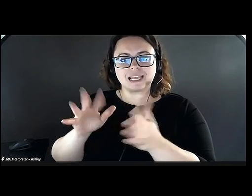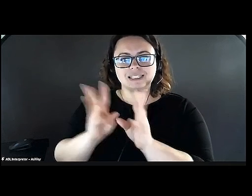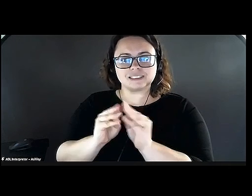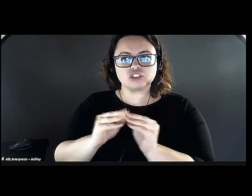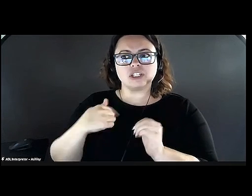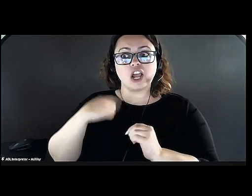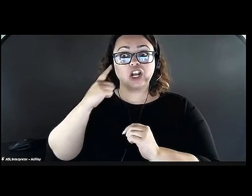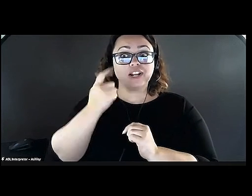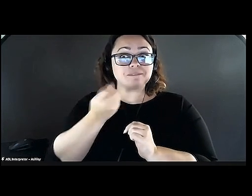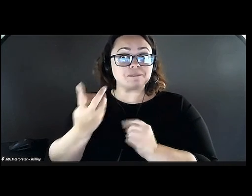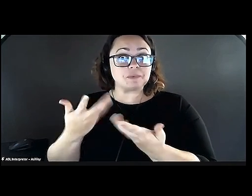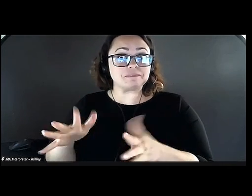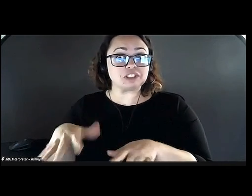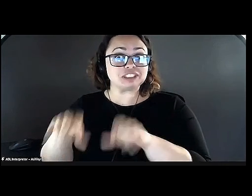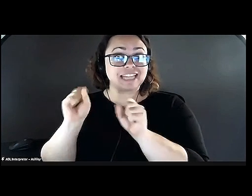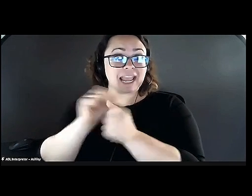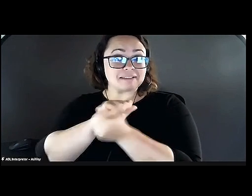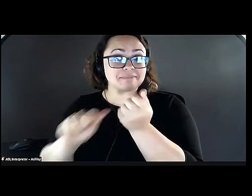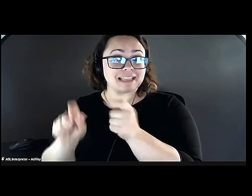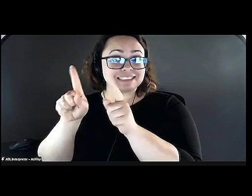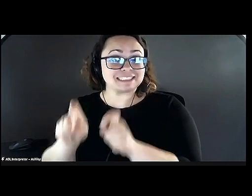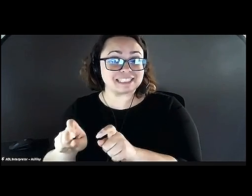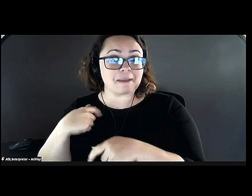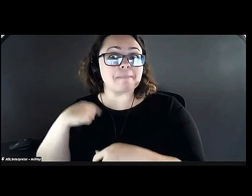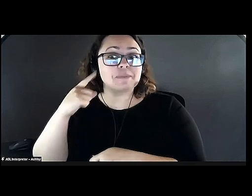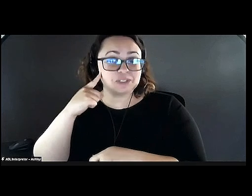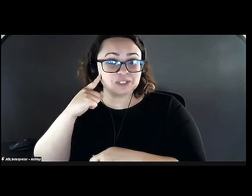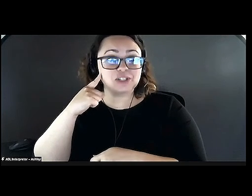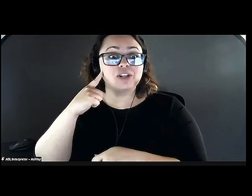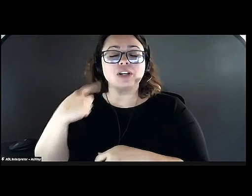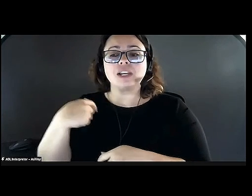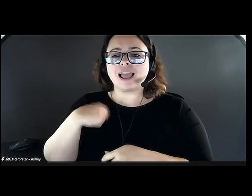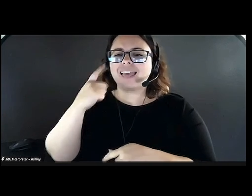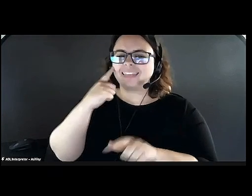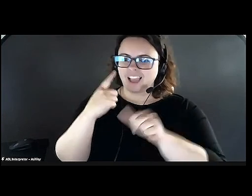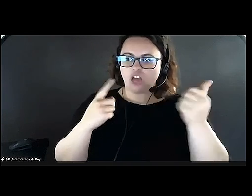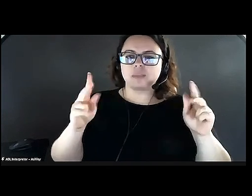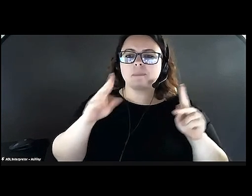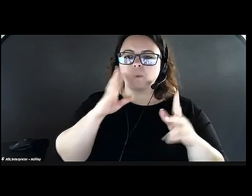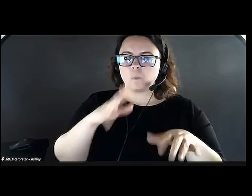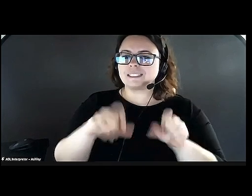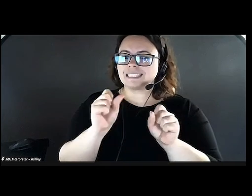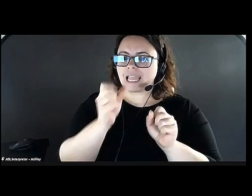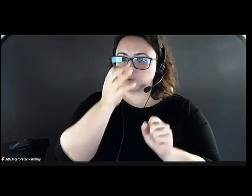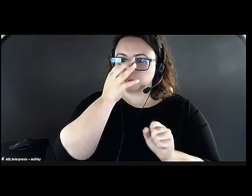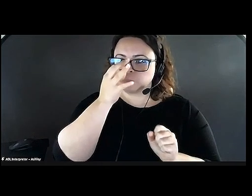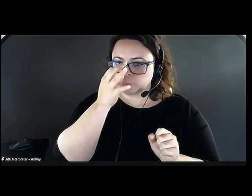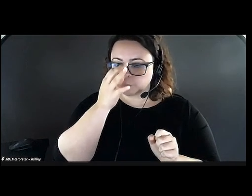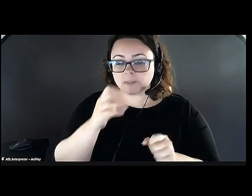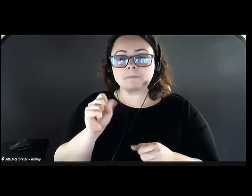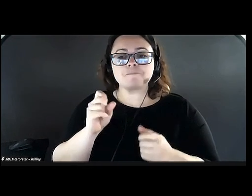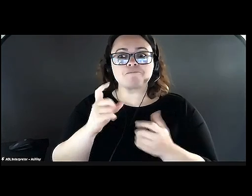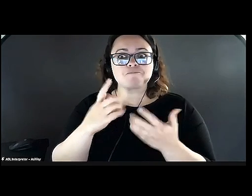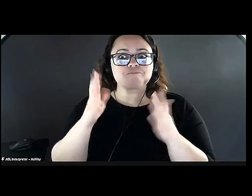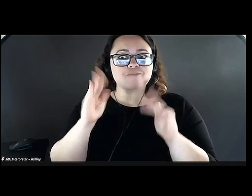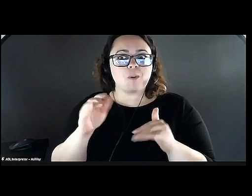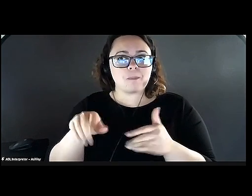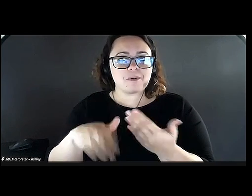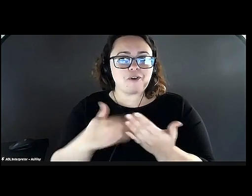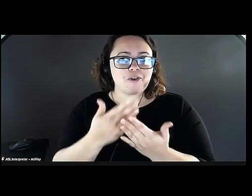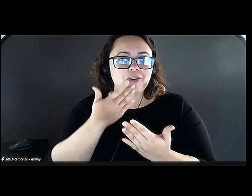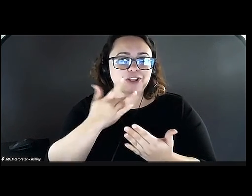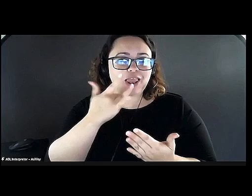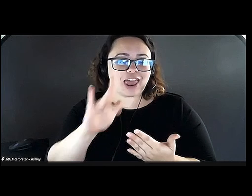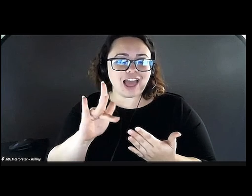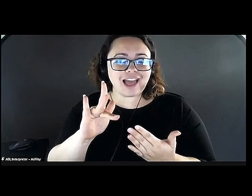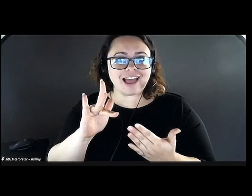have already taken and passed the exam. I believe the others will be taking in the near future. So we wish you all good luck and have